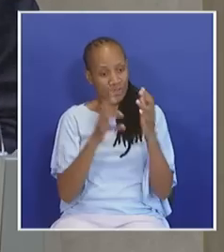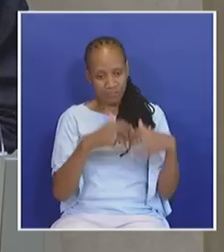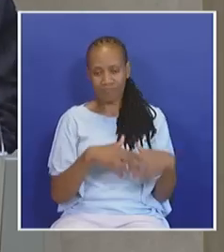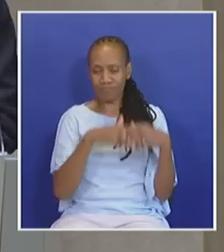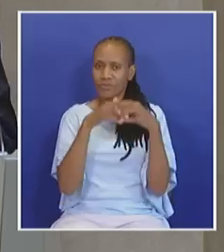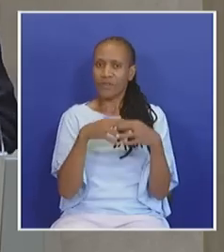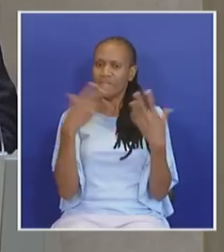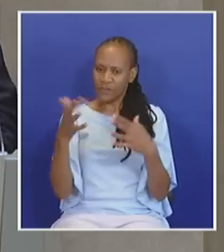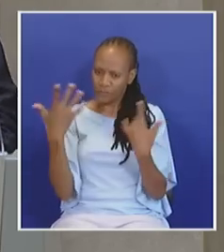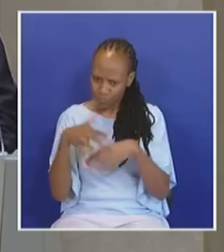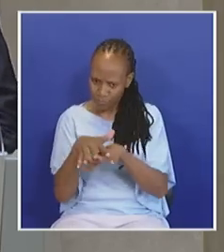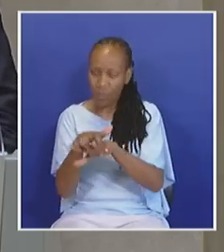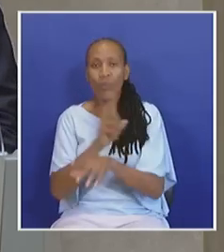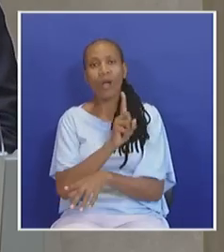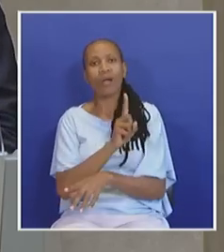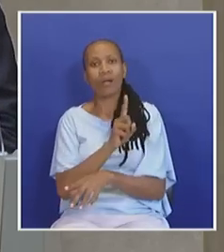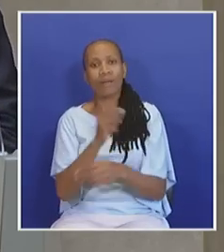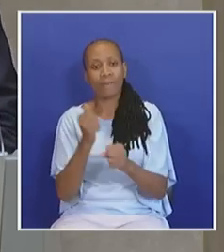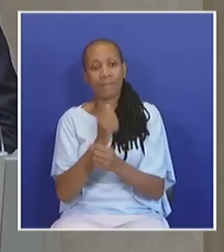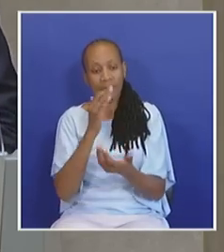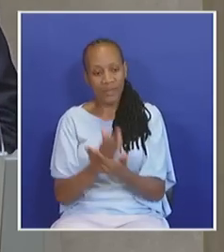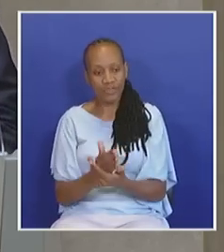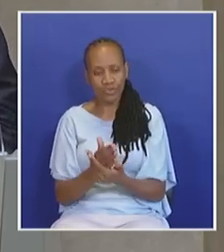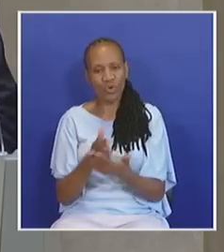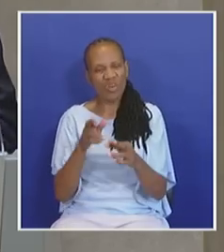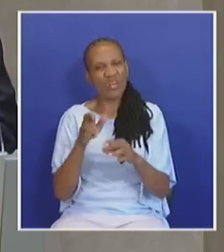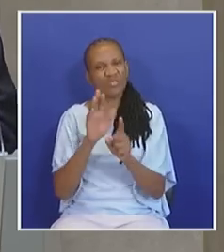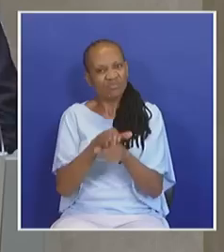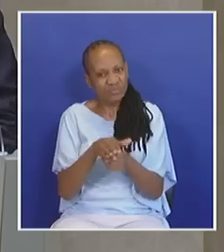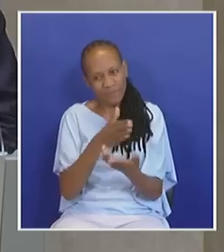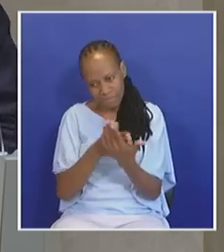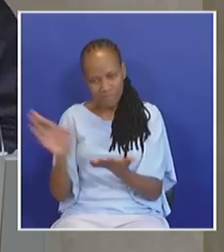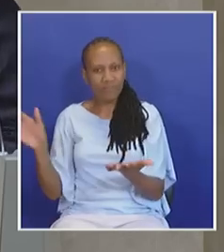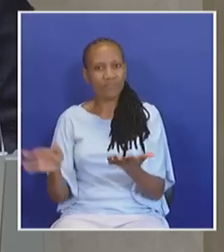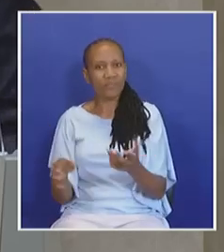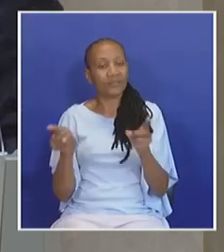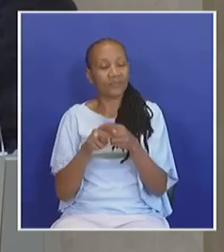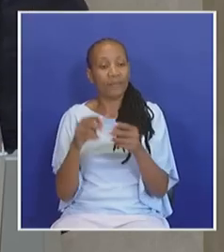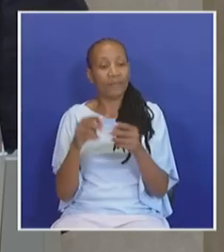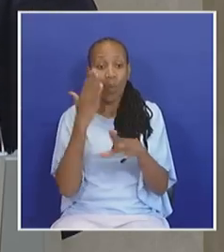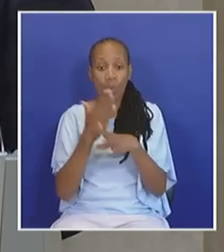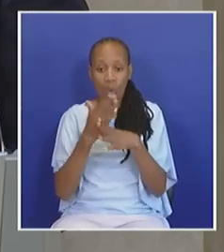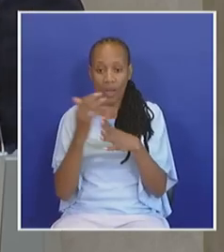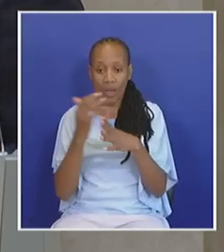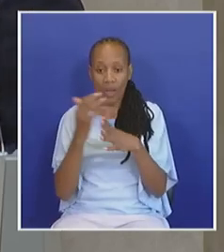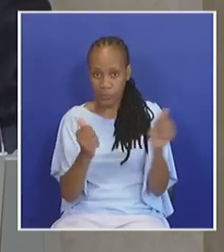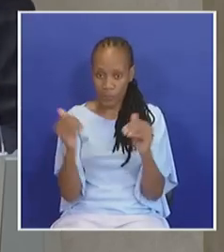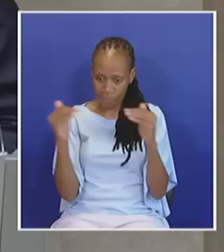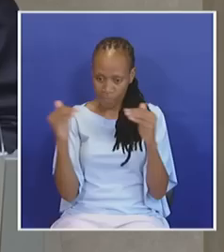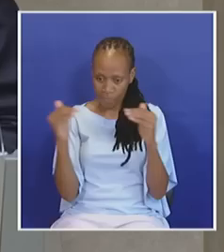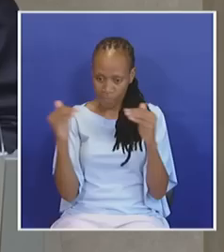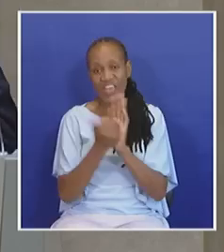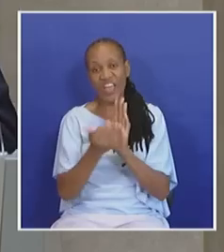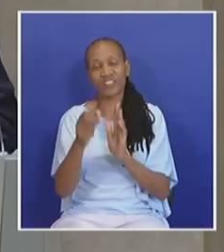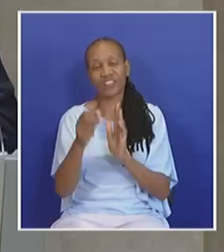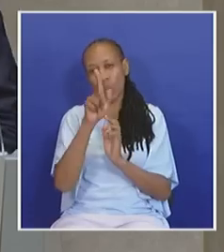enforce equality and preventing discrimination, such as the Employment Equity Act, 1998,